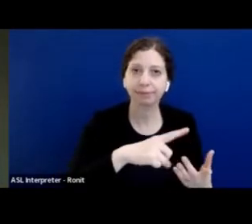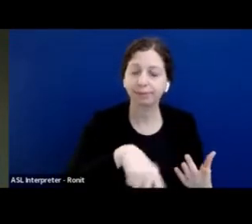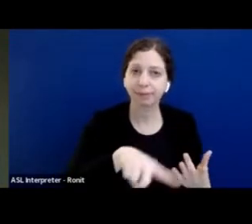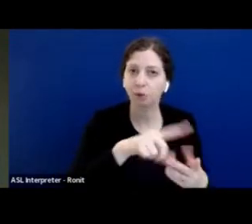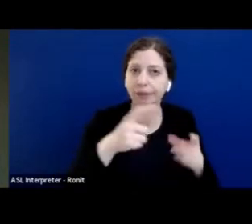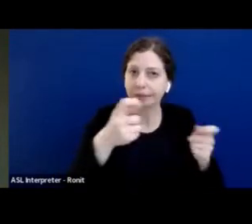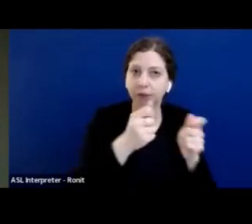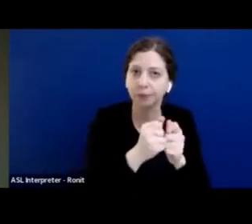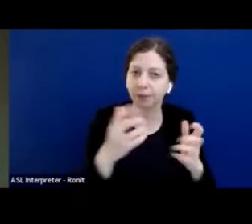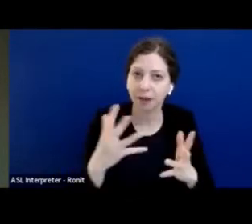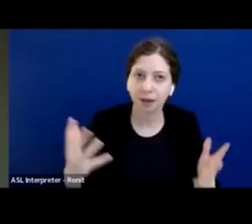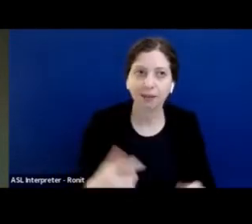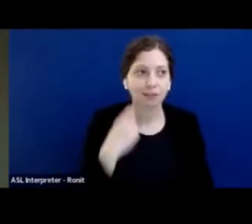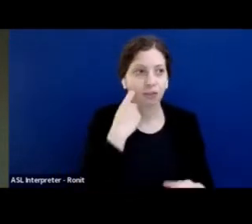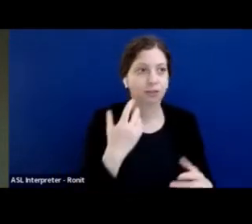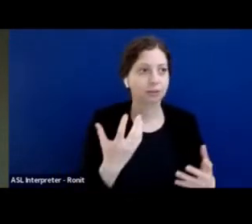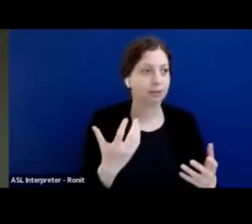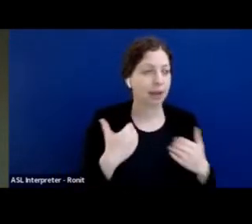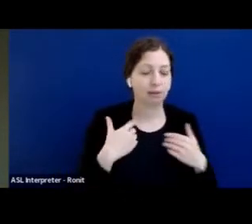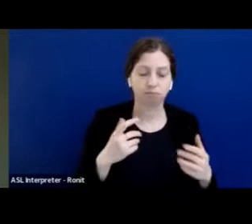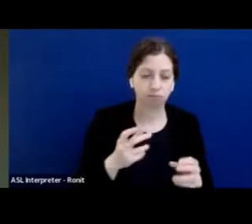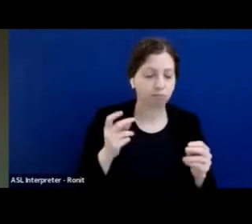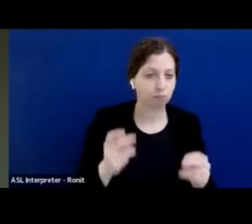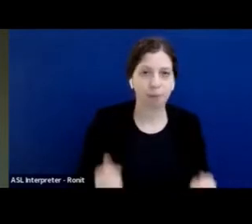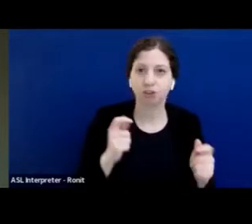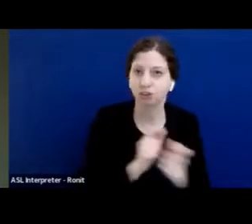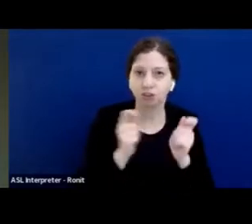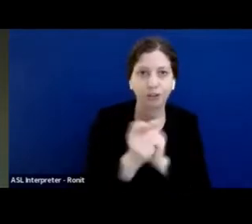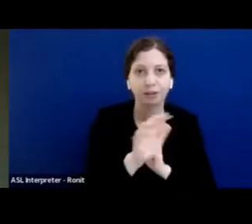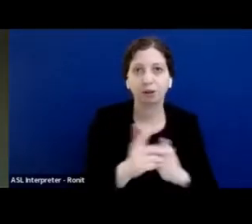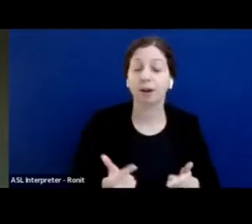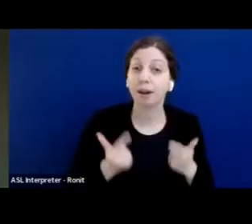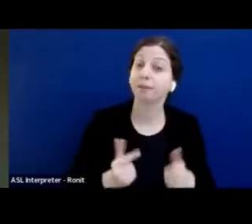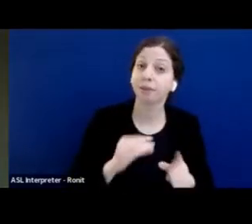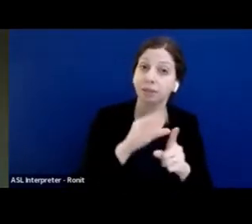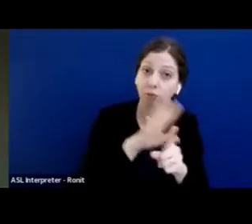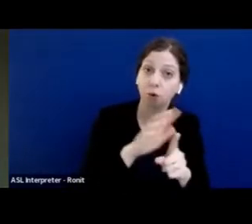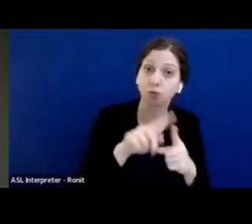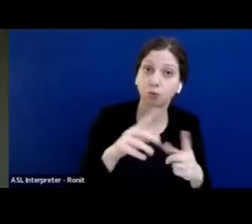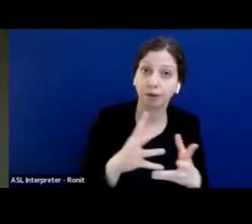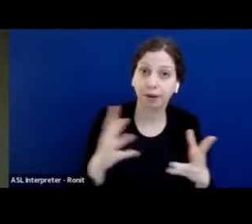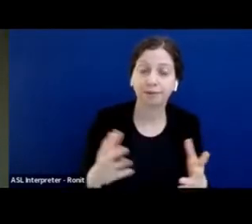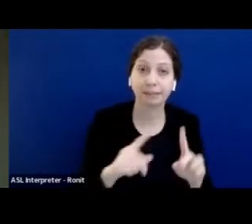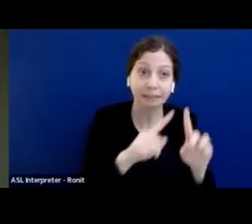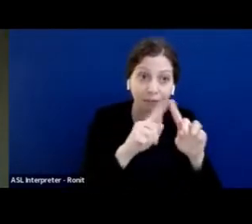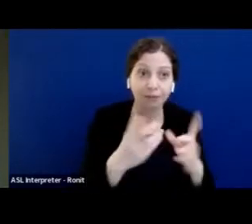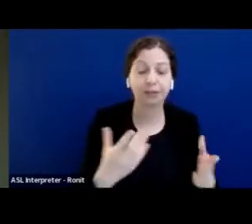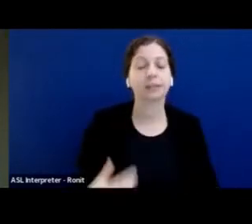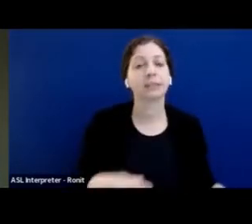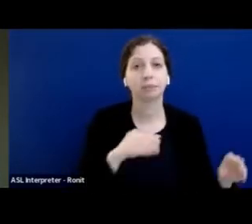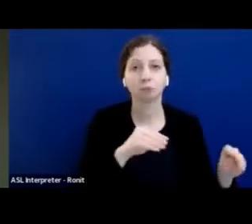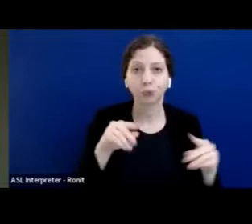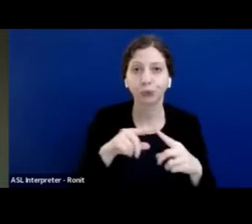dealing with a lot. They had just had an abrupt change in their lives. They had been exposed to a lot of different things. They're in a new